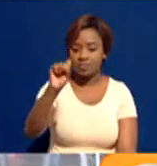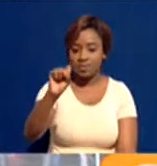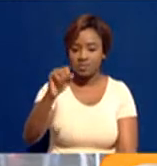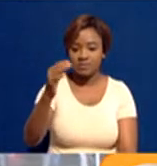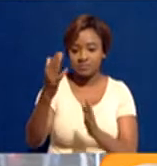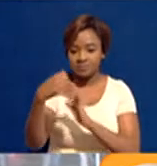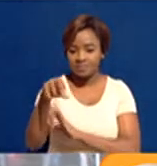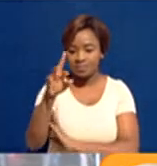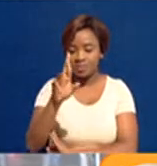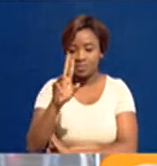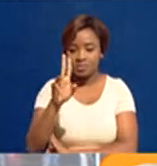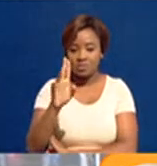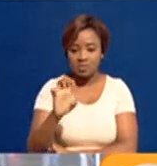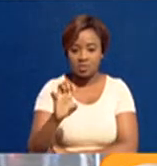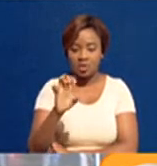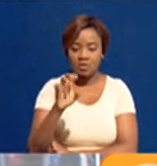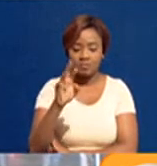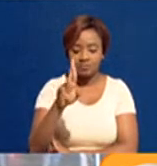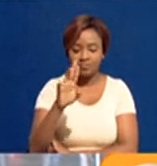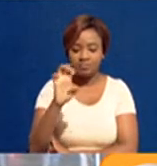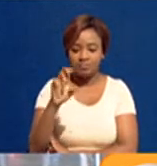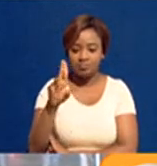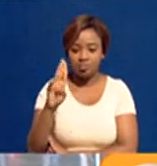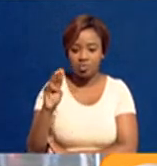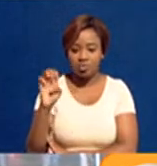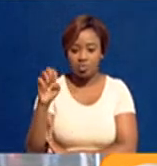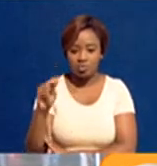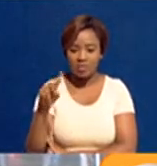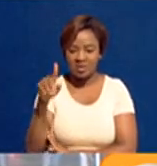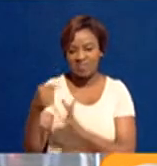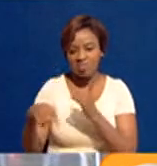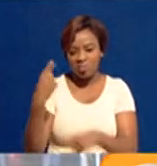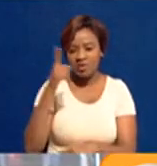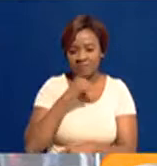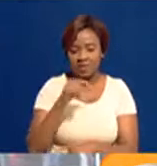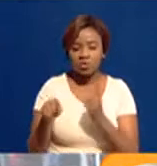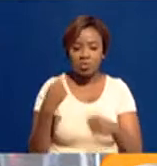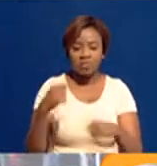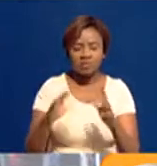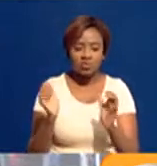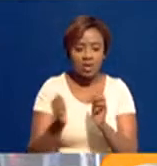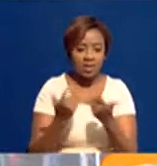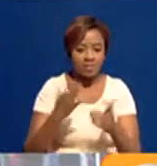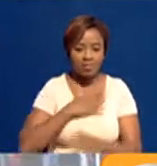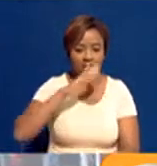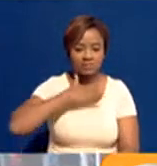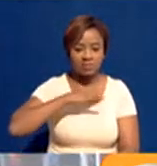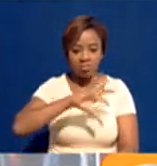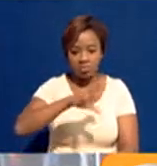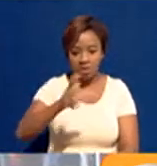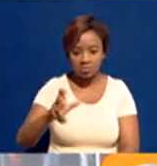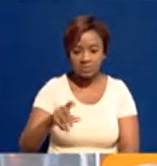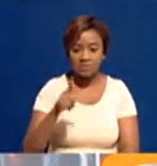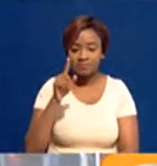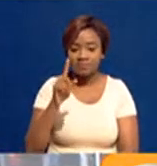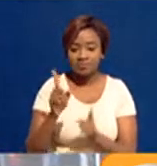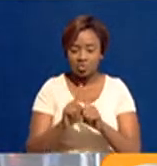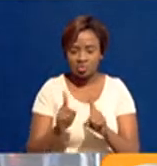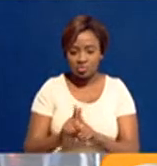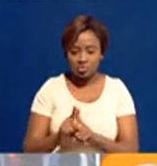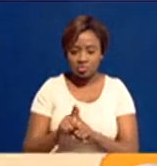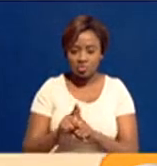are the winners of the South Rift Cross Country Championship held on Saturday morning in Samburu County. Lokir and